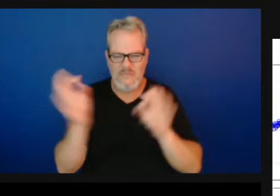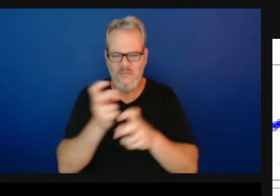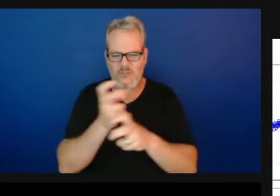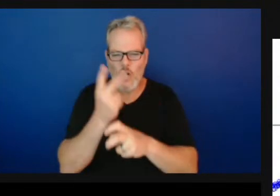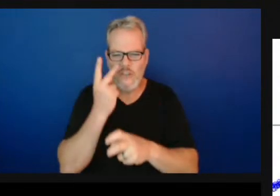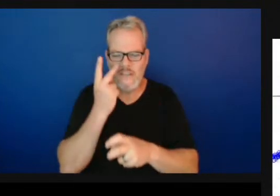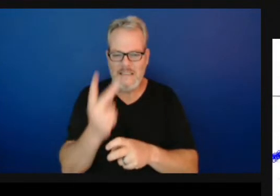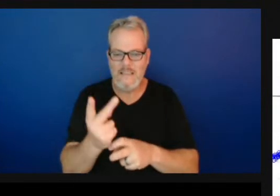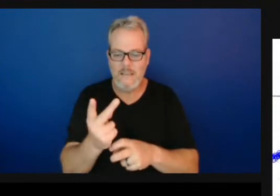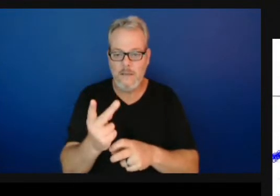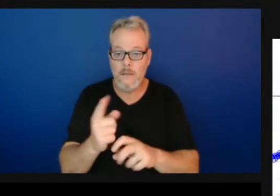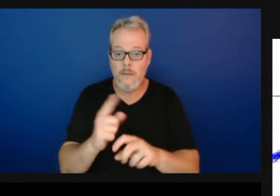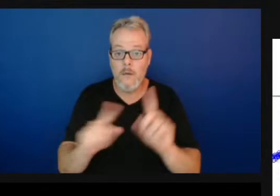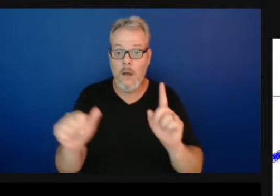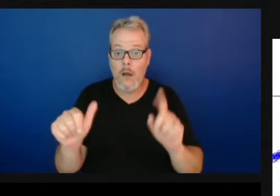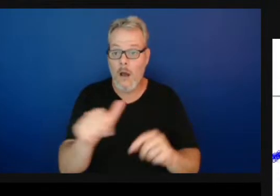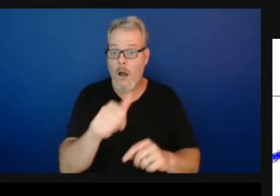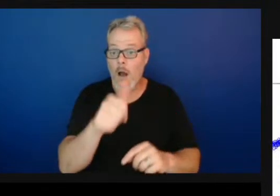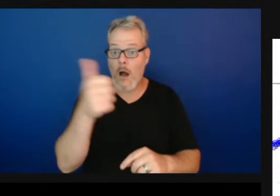to some of the other stations,